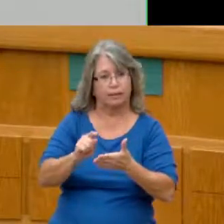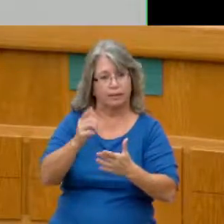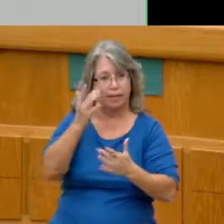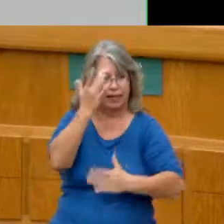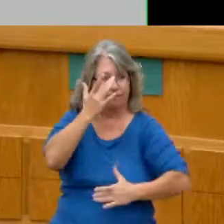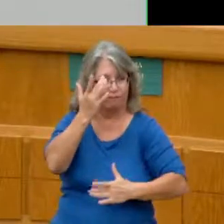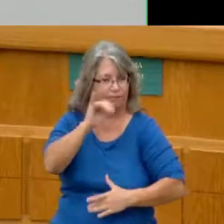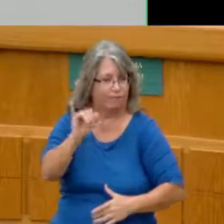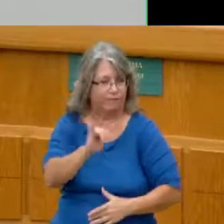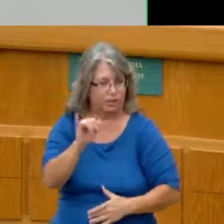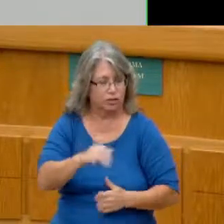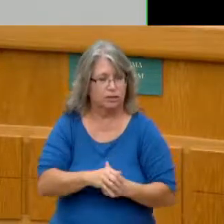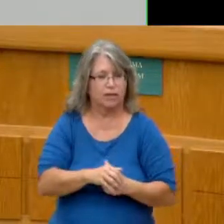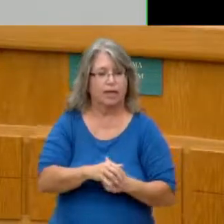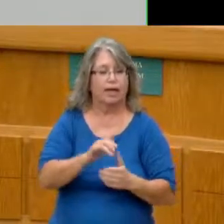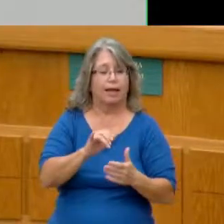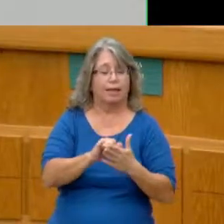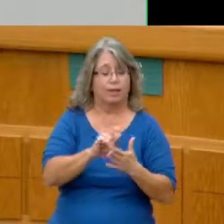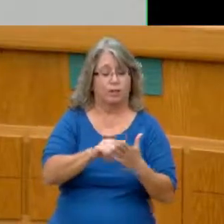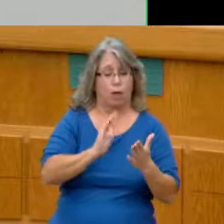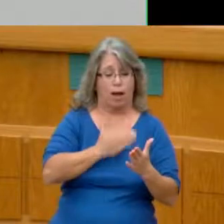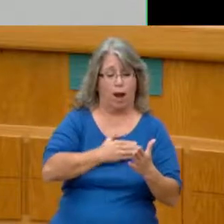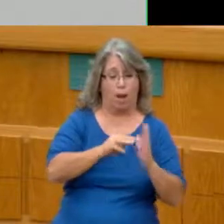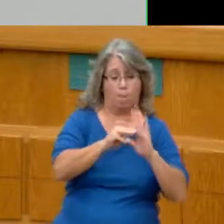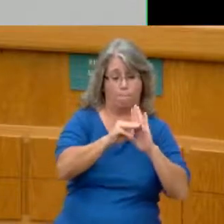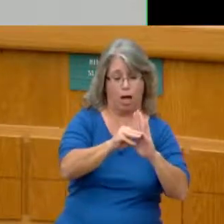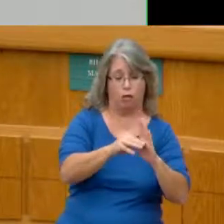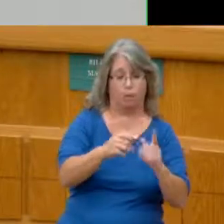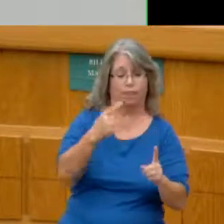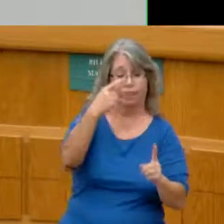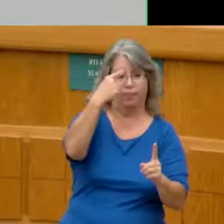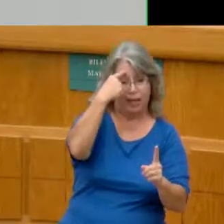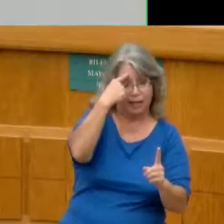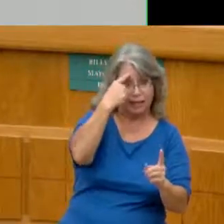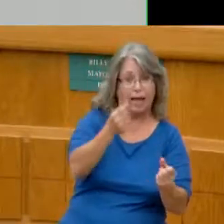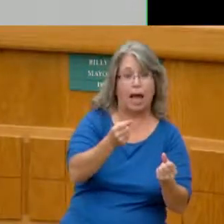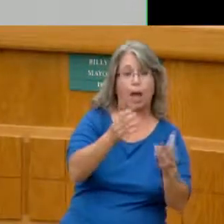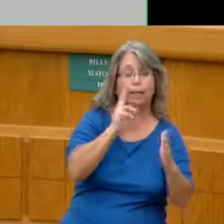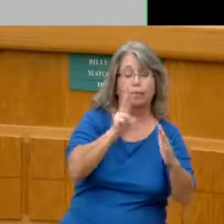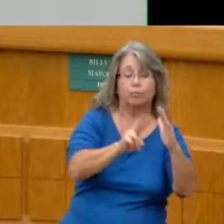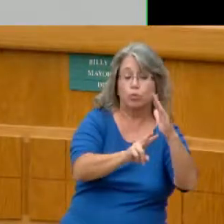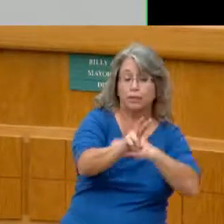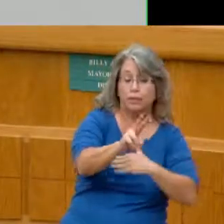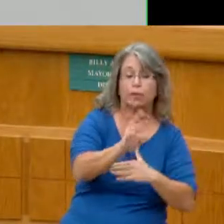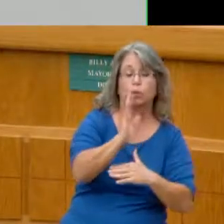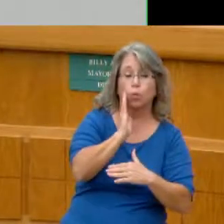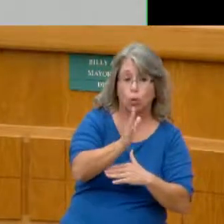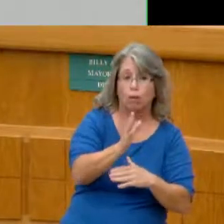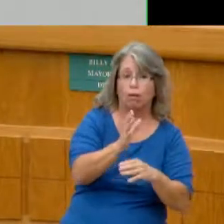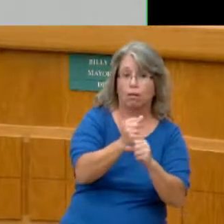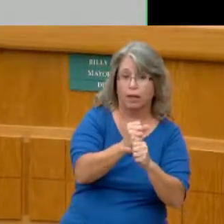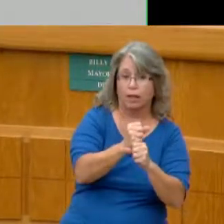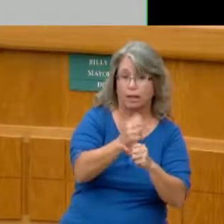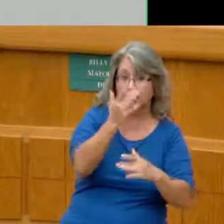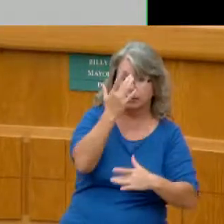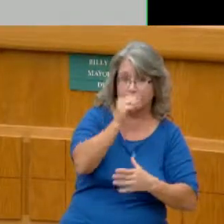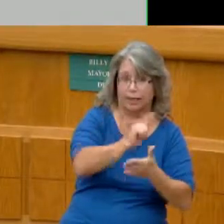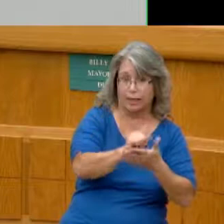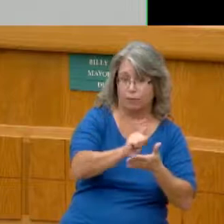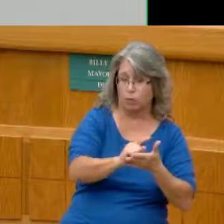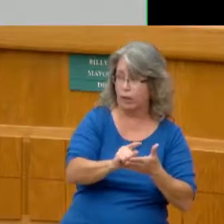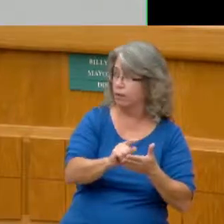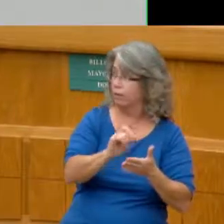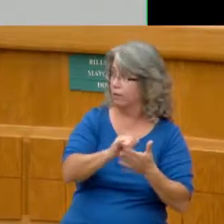COVID each week. That's in the orange, and in the black are the actual number of people that test positive for